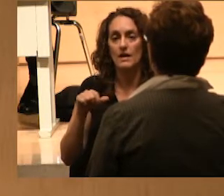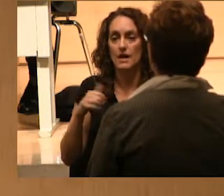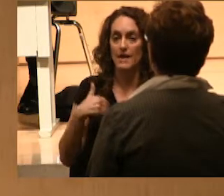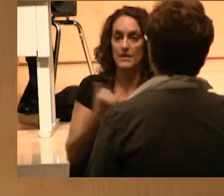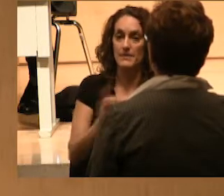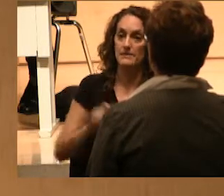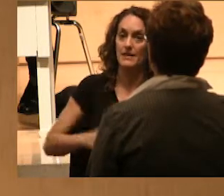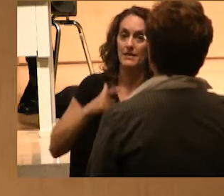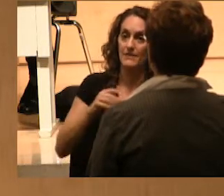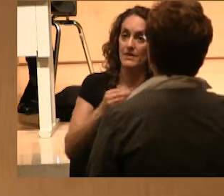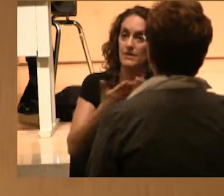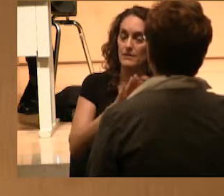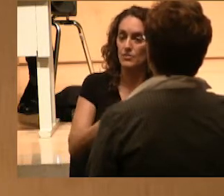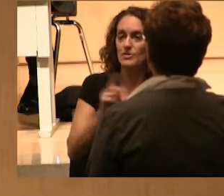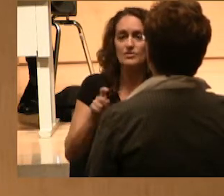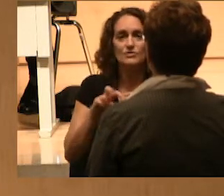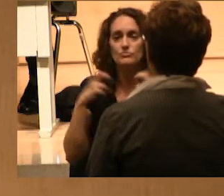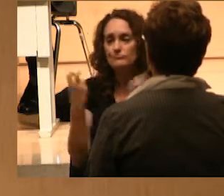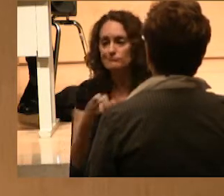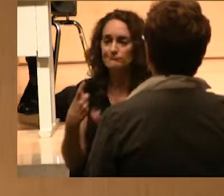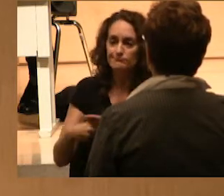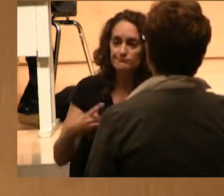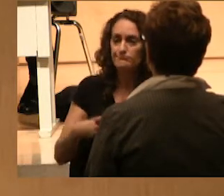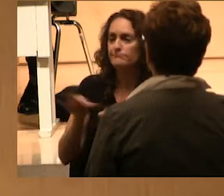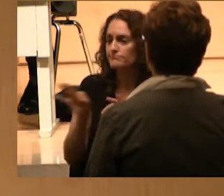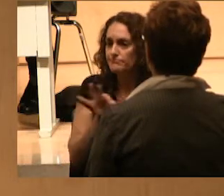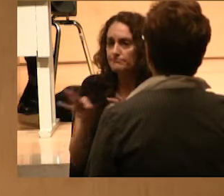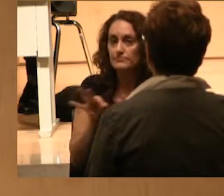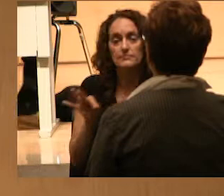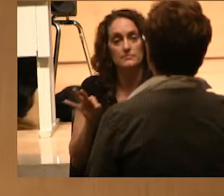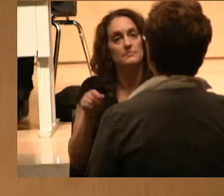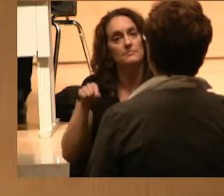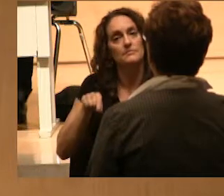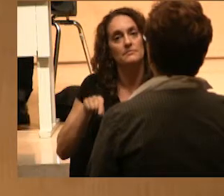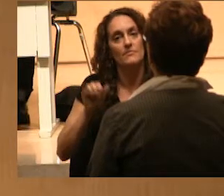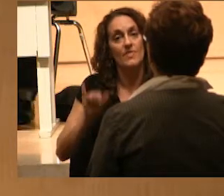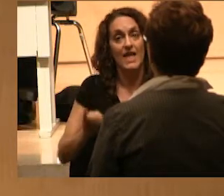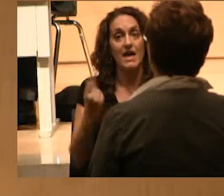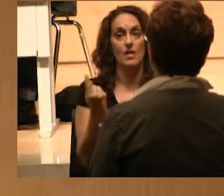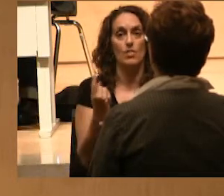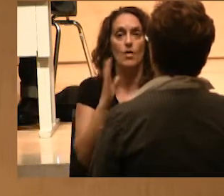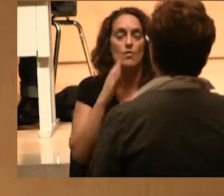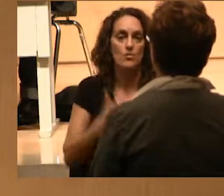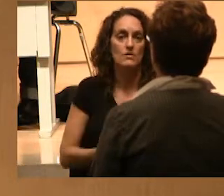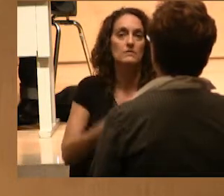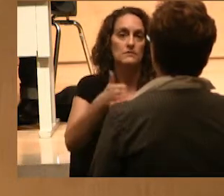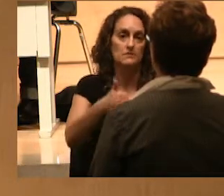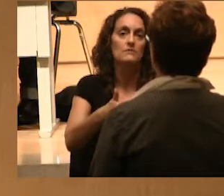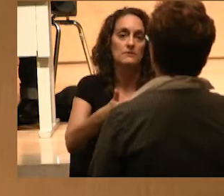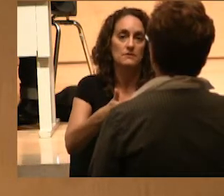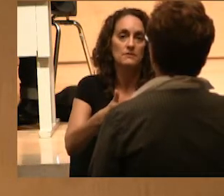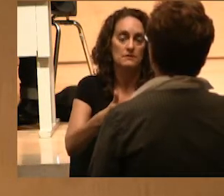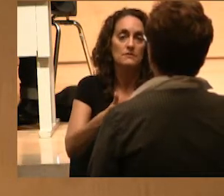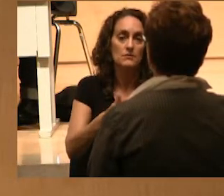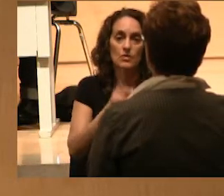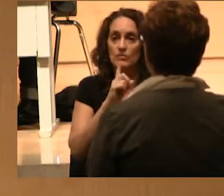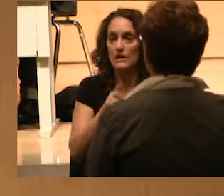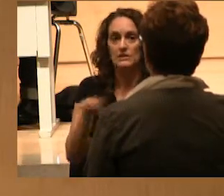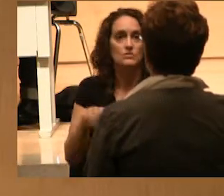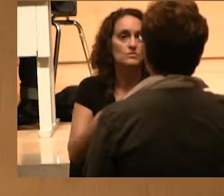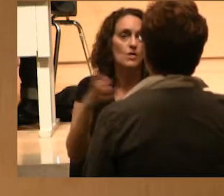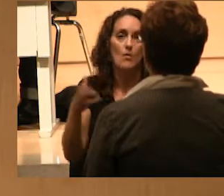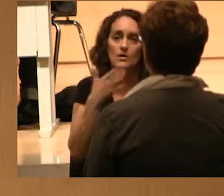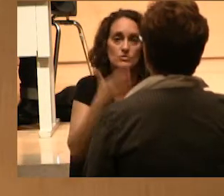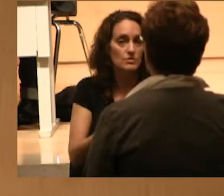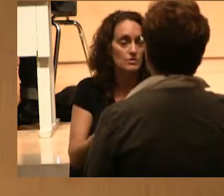able to sit down and just explain. I find that alone really, for a lot of times, will do so much